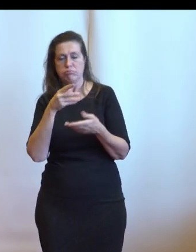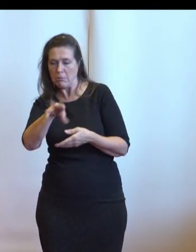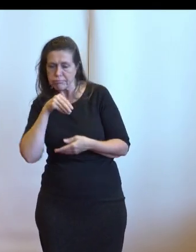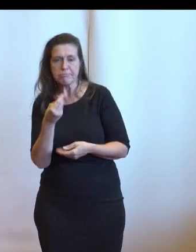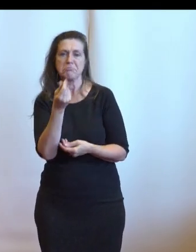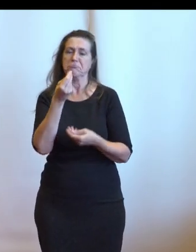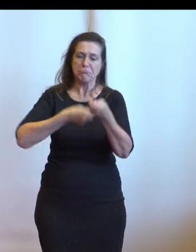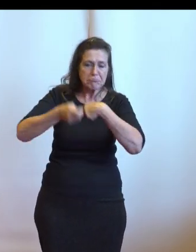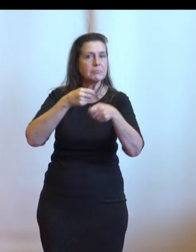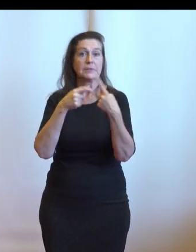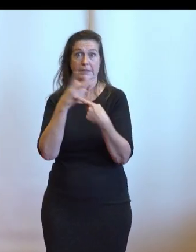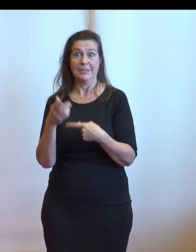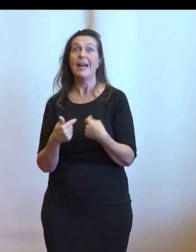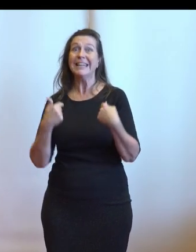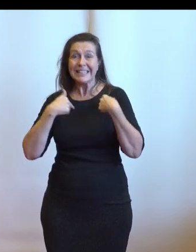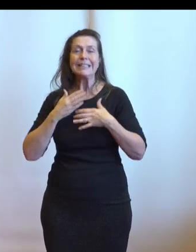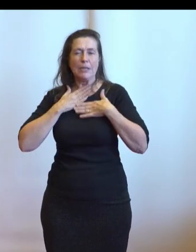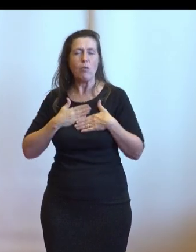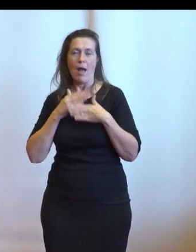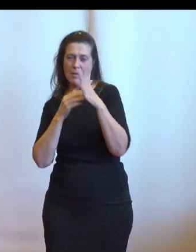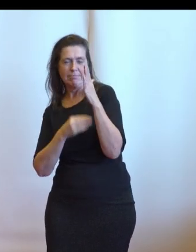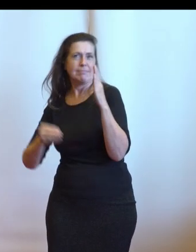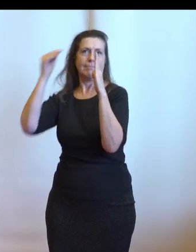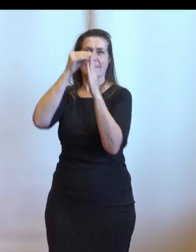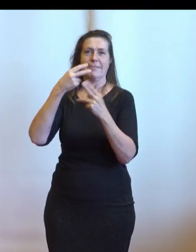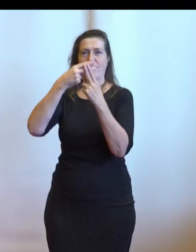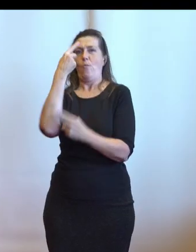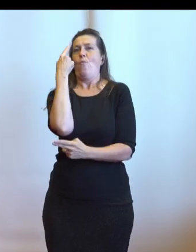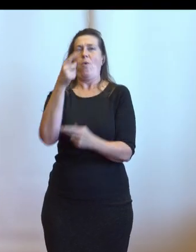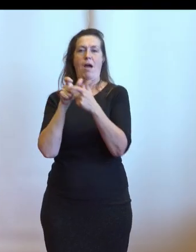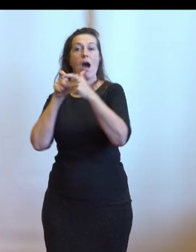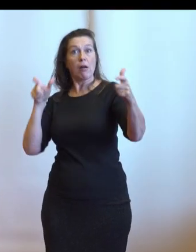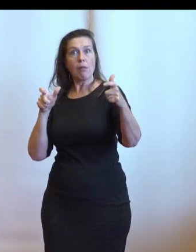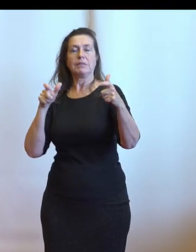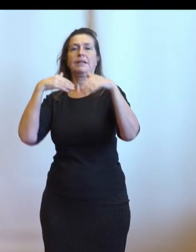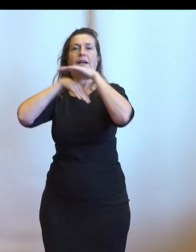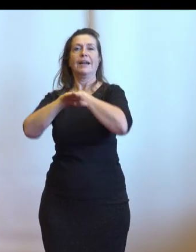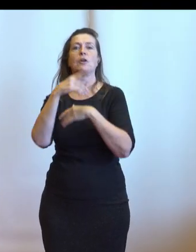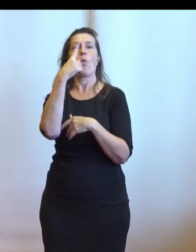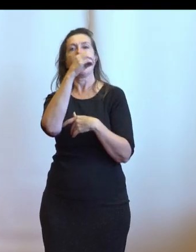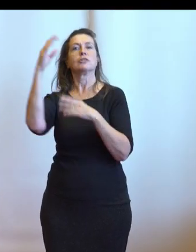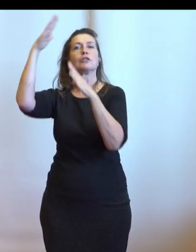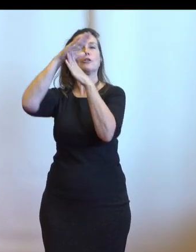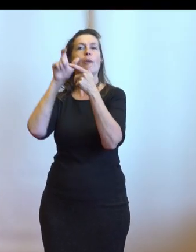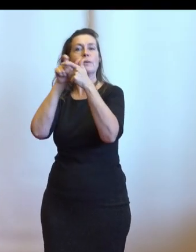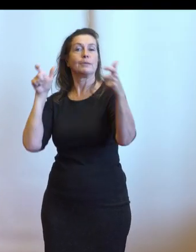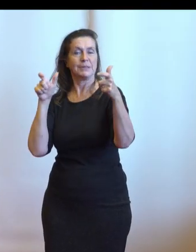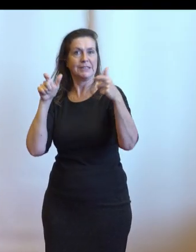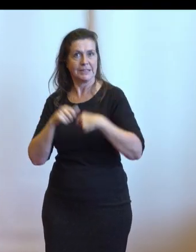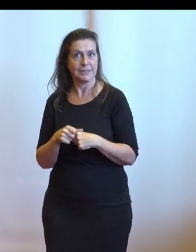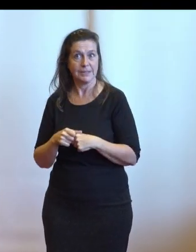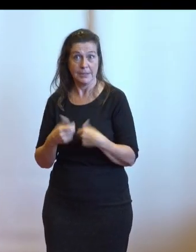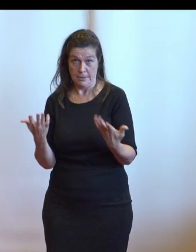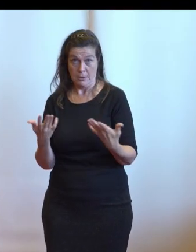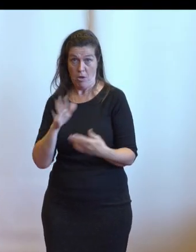in the FTSE 100. Great ambition, but surely what we offer is already easy for people to use. Well, that depends on